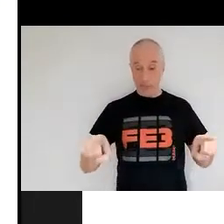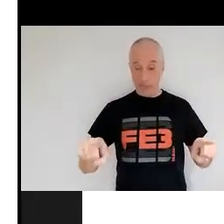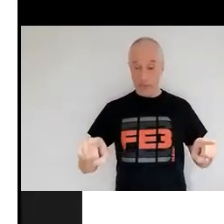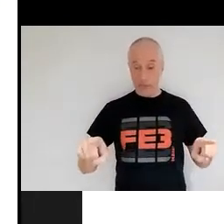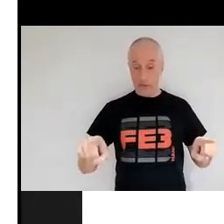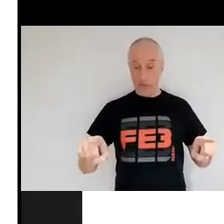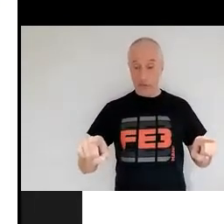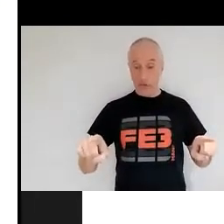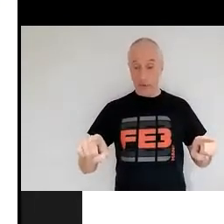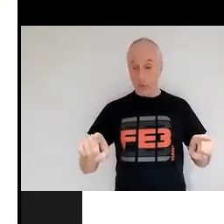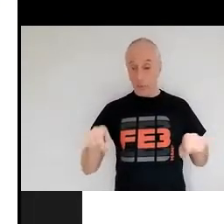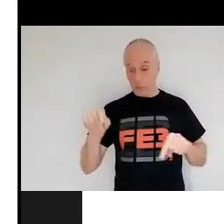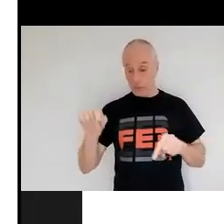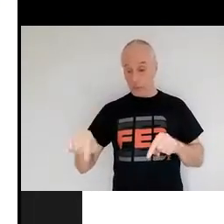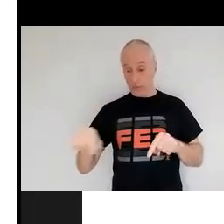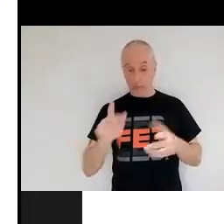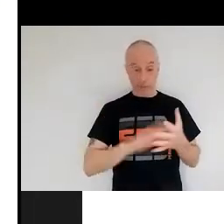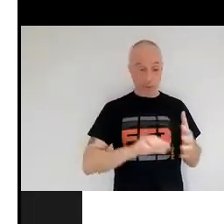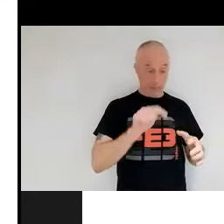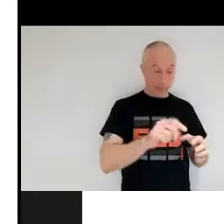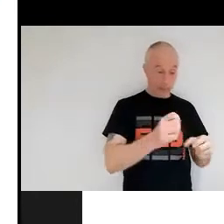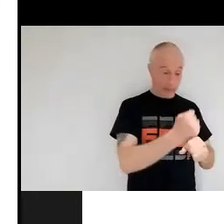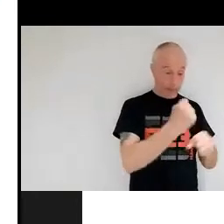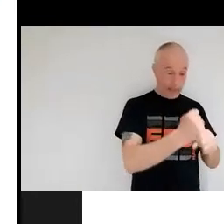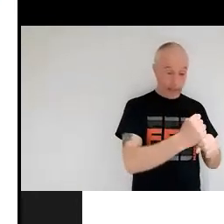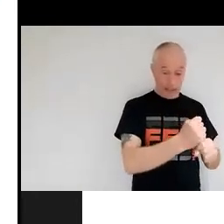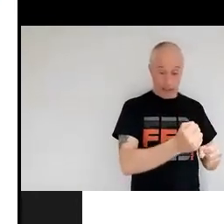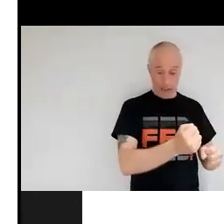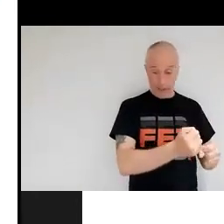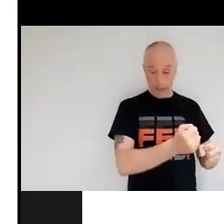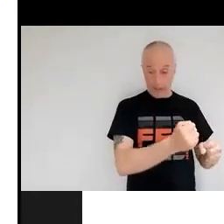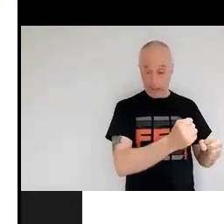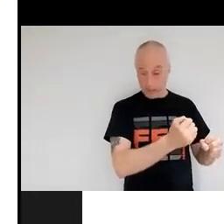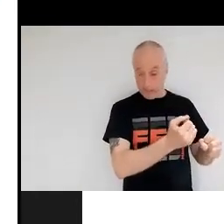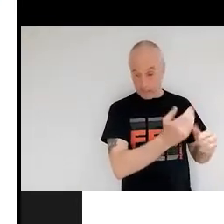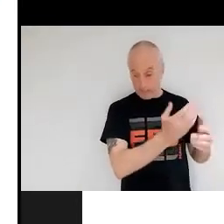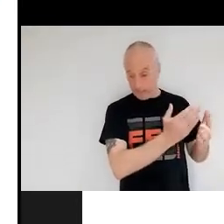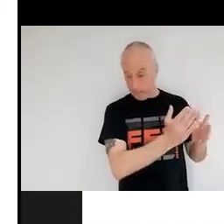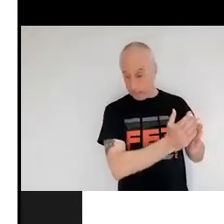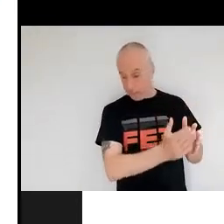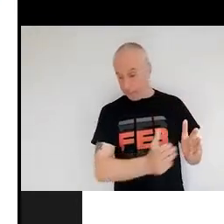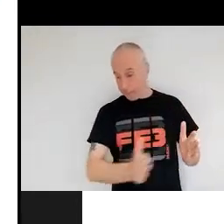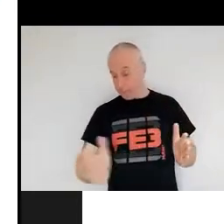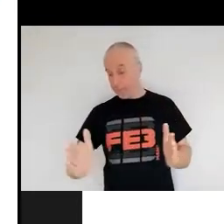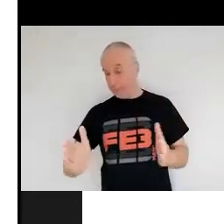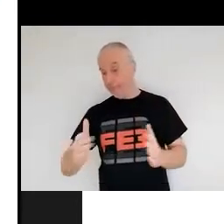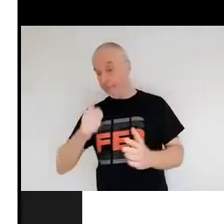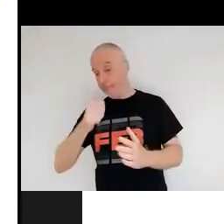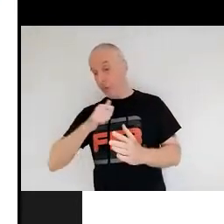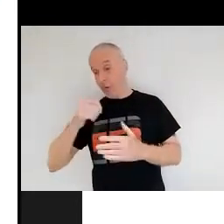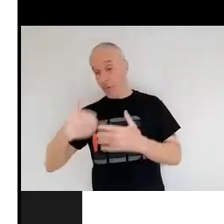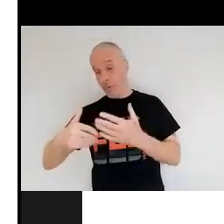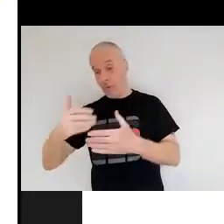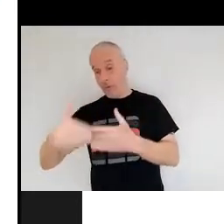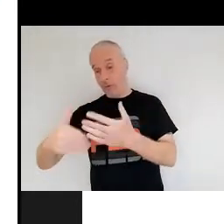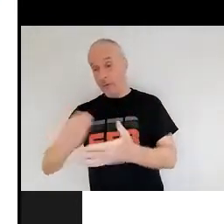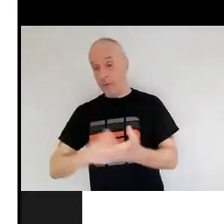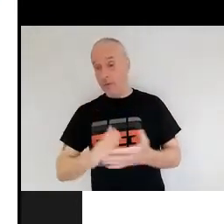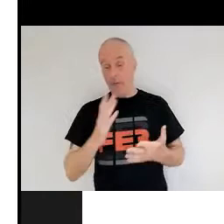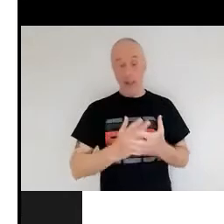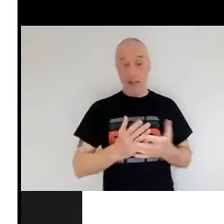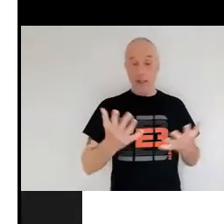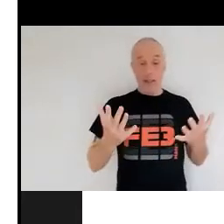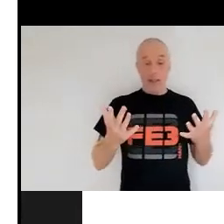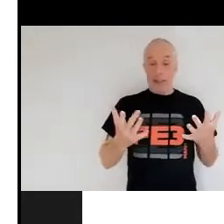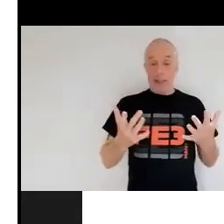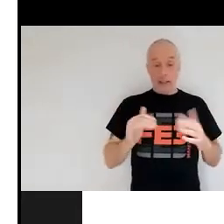from production all the way through to usage. Now, that's just too much counterfactual risk all over the place to enable